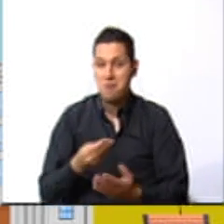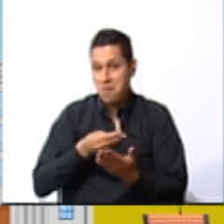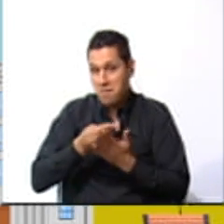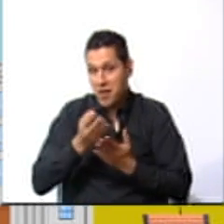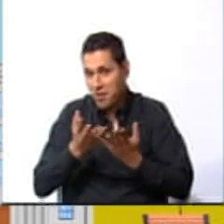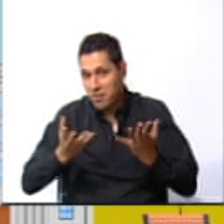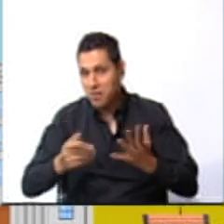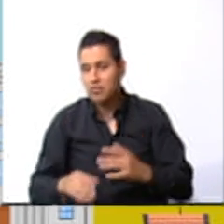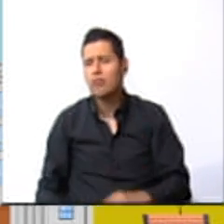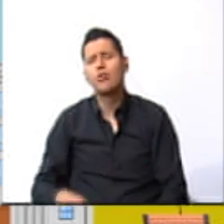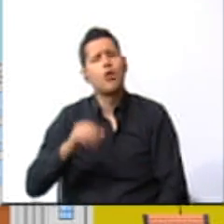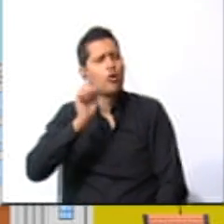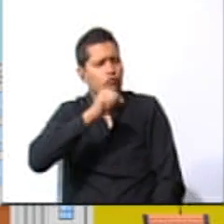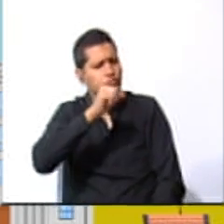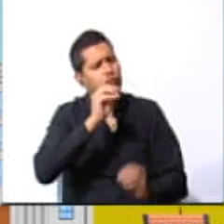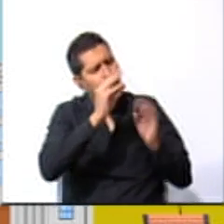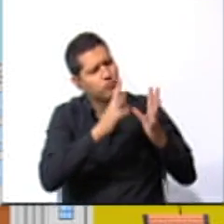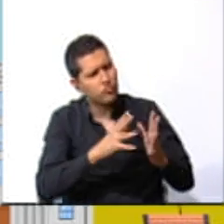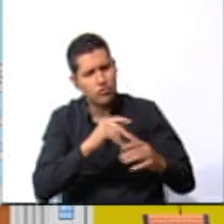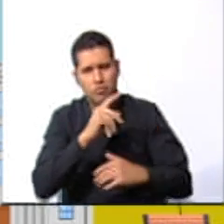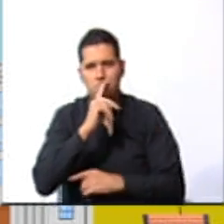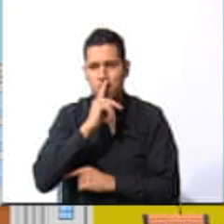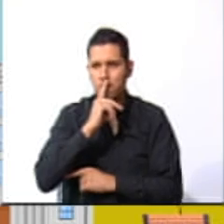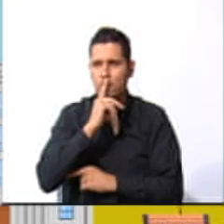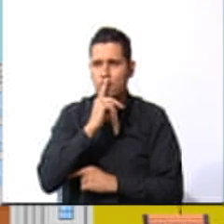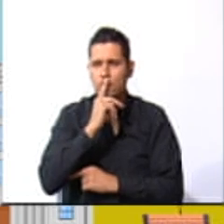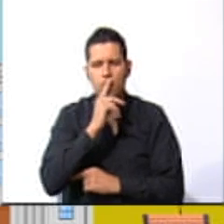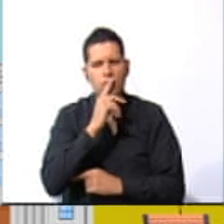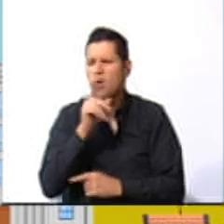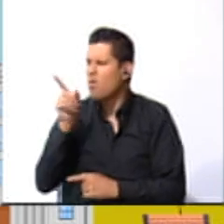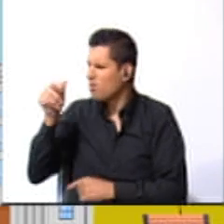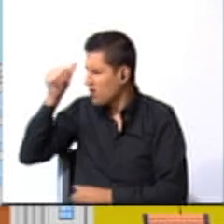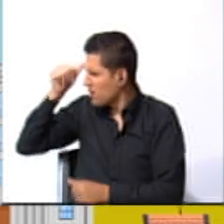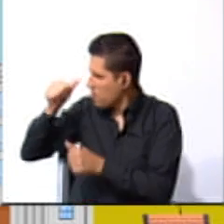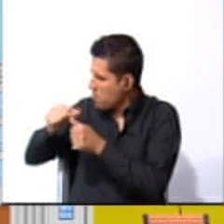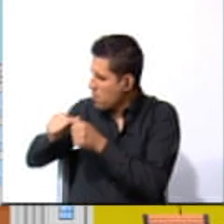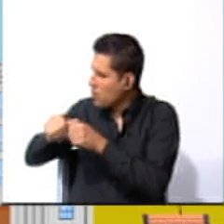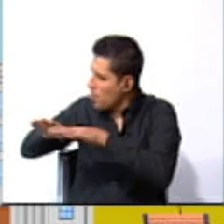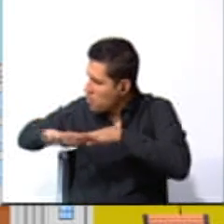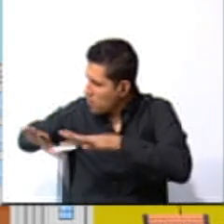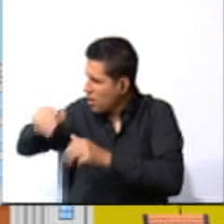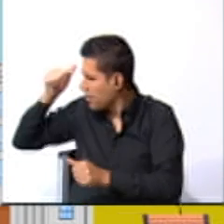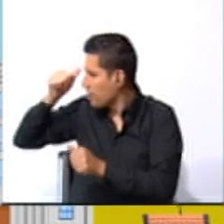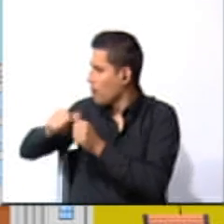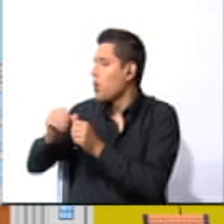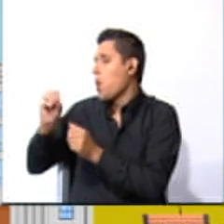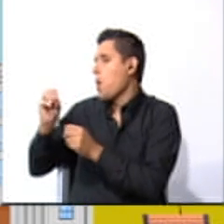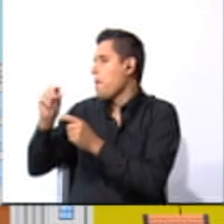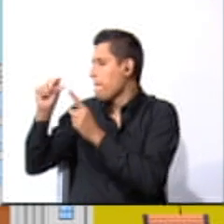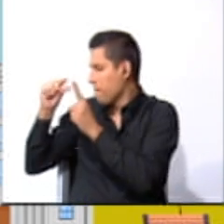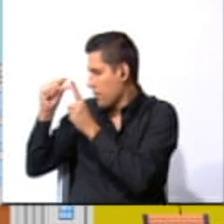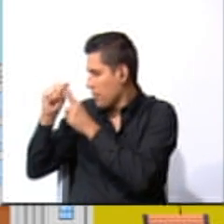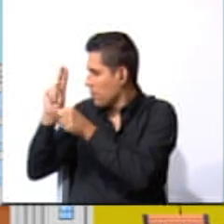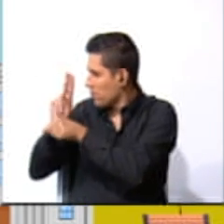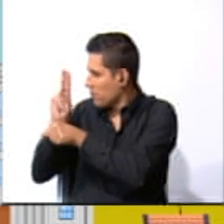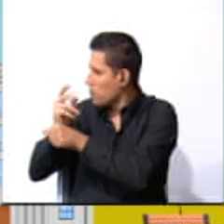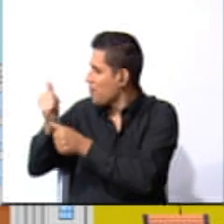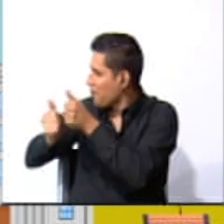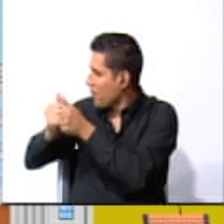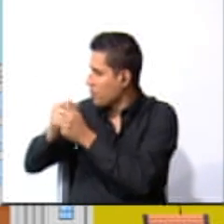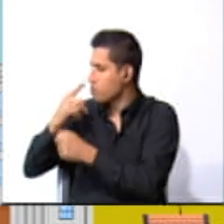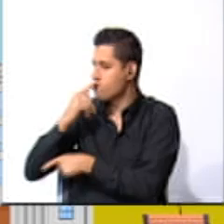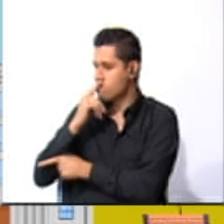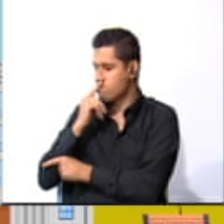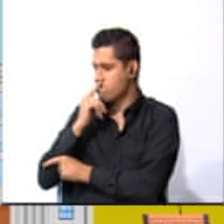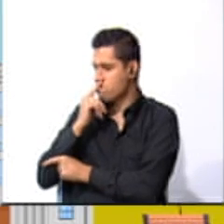supermarket. Oh, yes, teacher. What places do you remember, or what prepositions? Oh, teacher, I